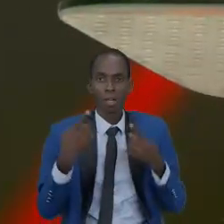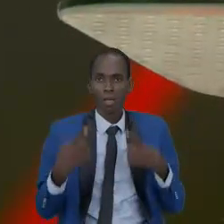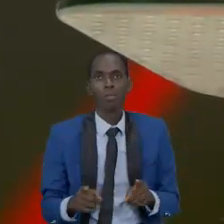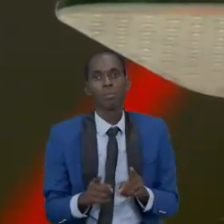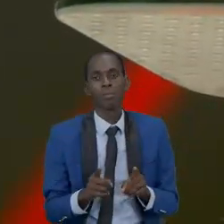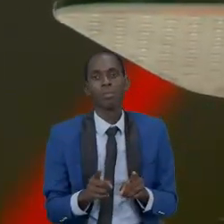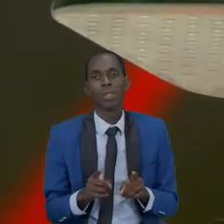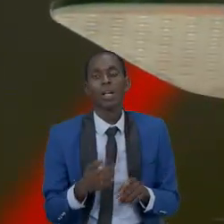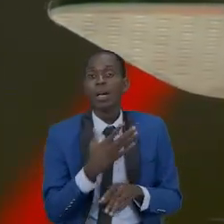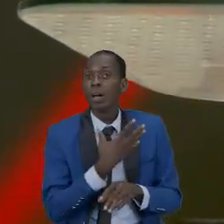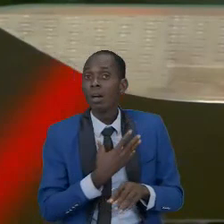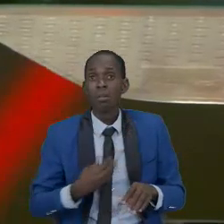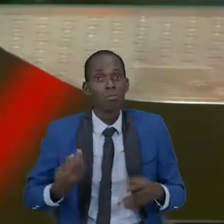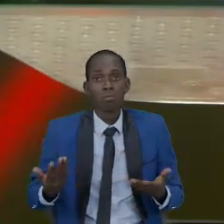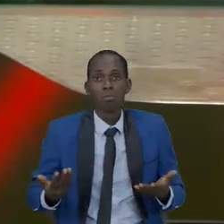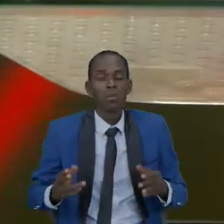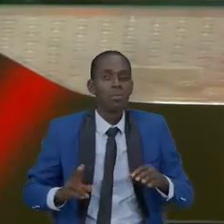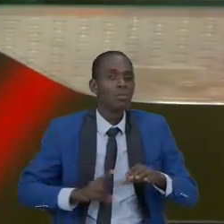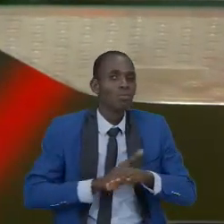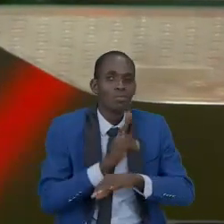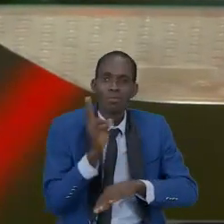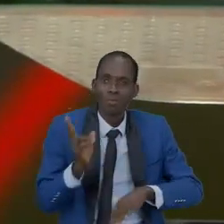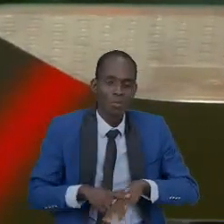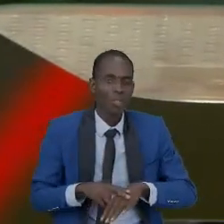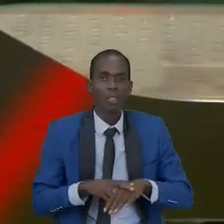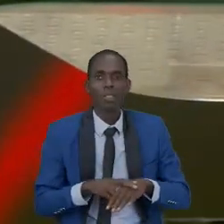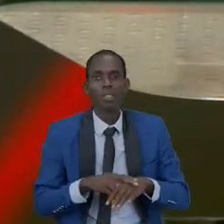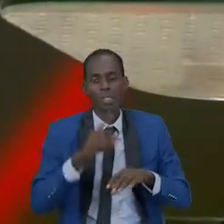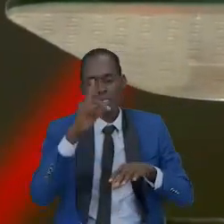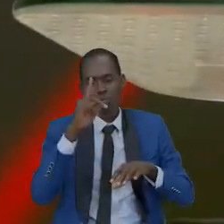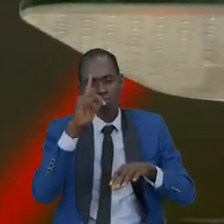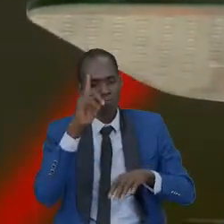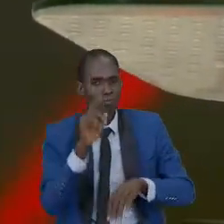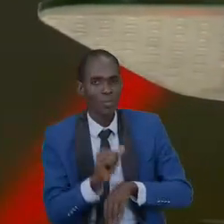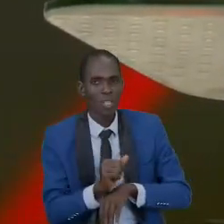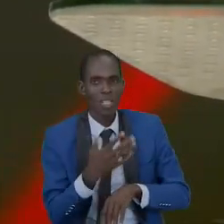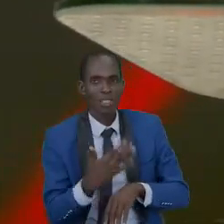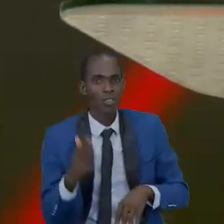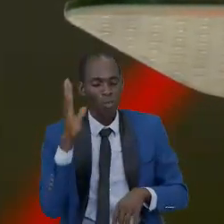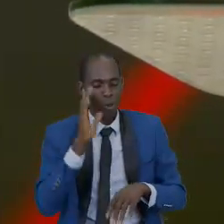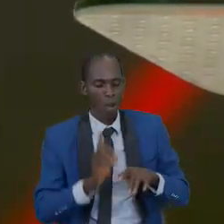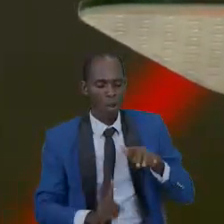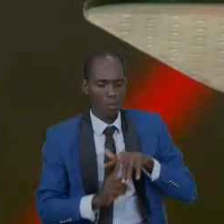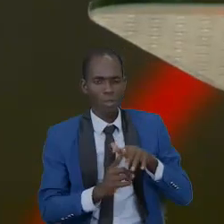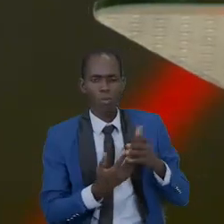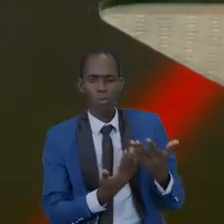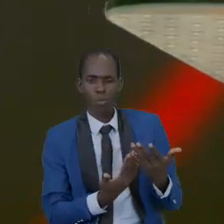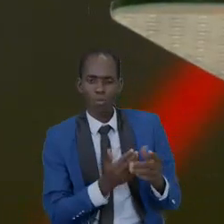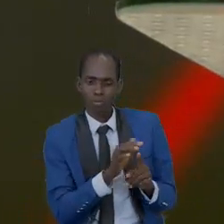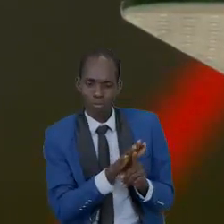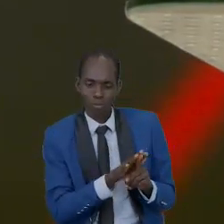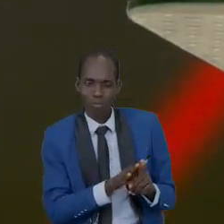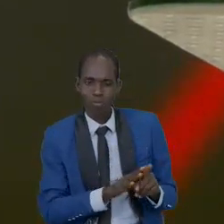the normal, regular, habitual thing will try to pop up, say, hold on, slow